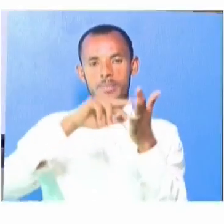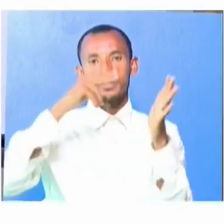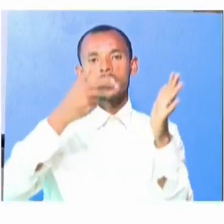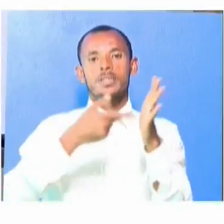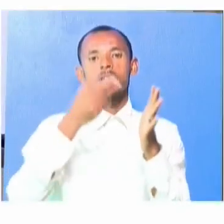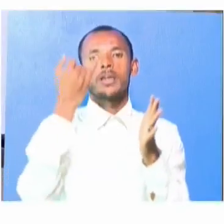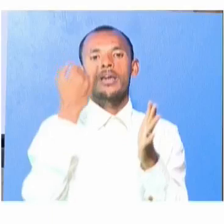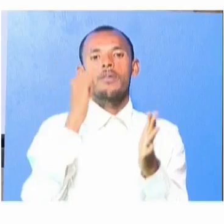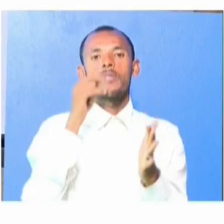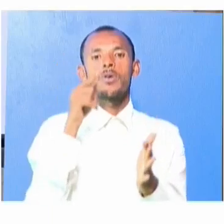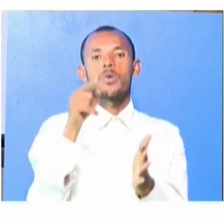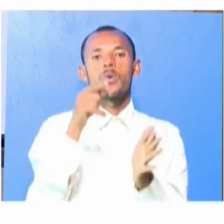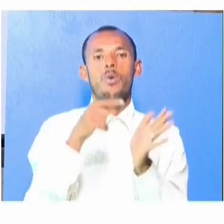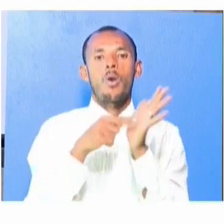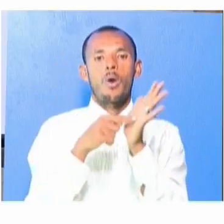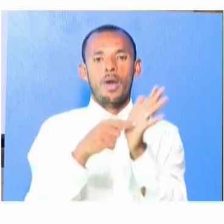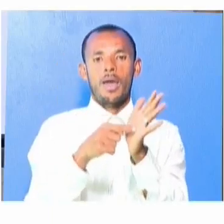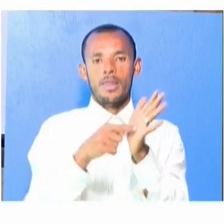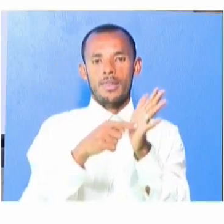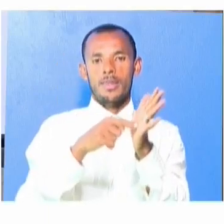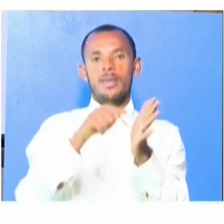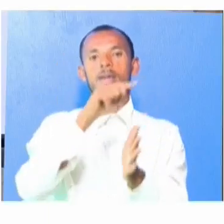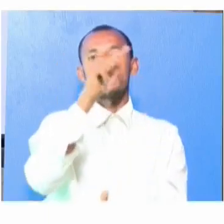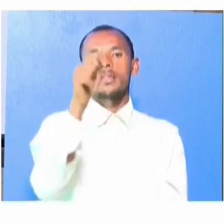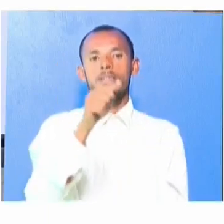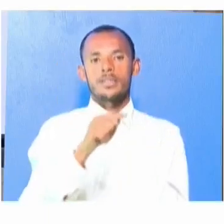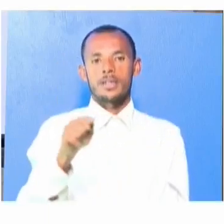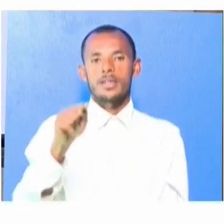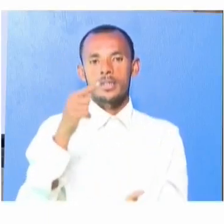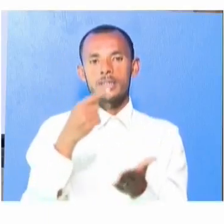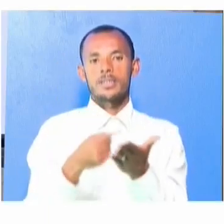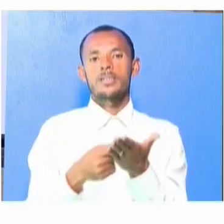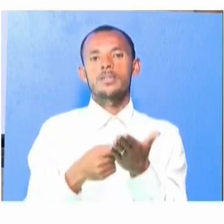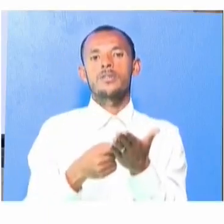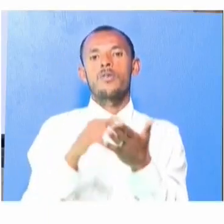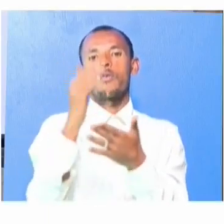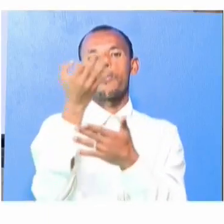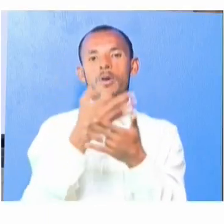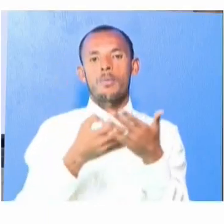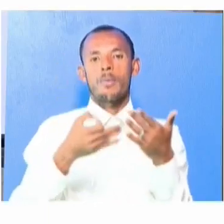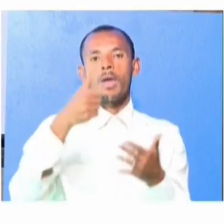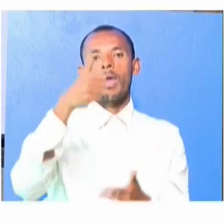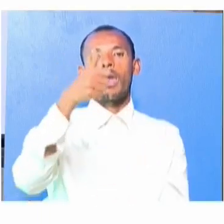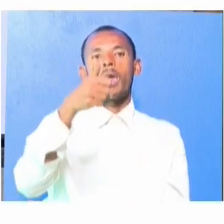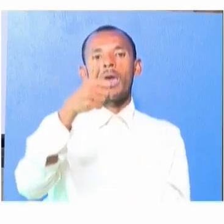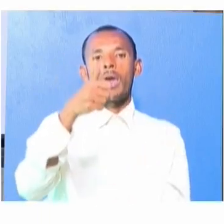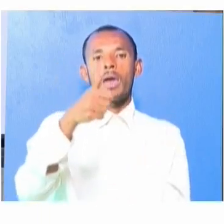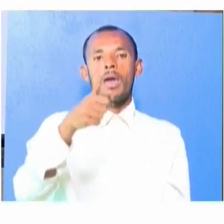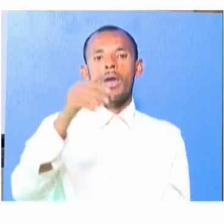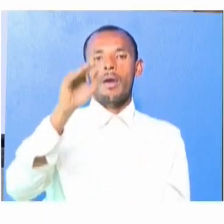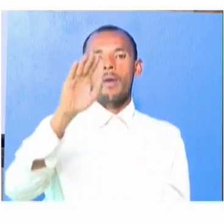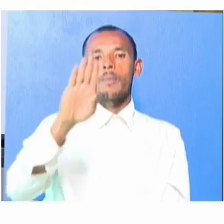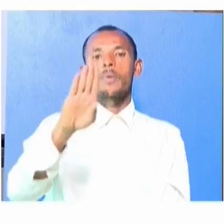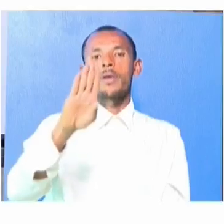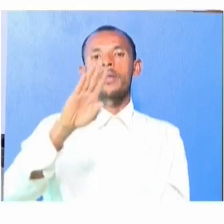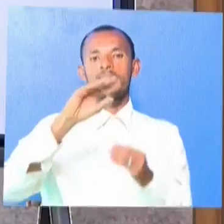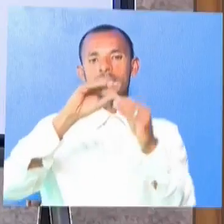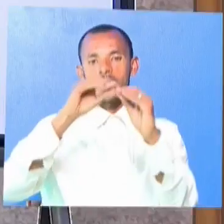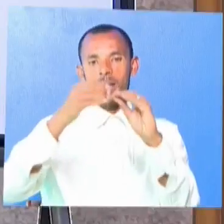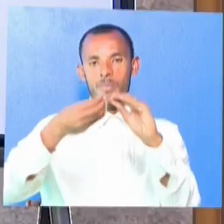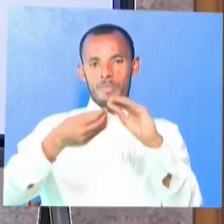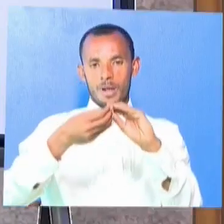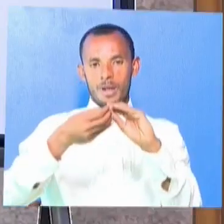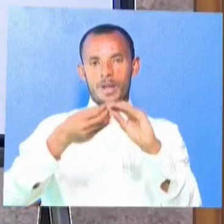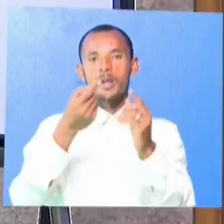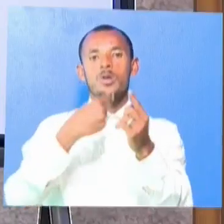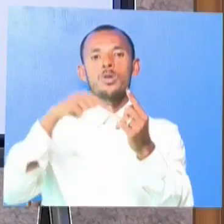if you locate the integers in this form, A, B, the number to the left,